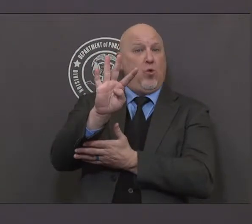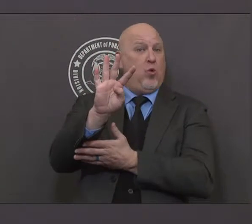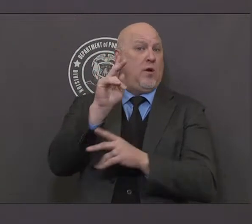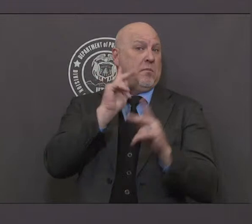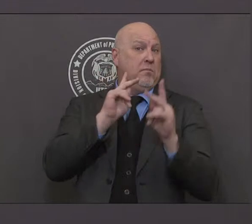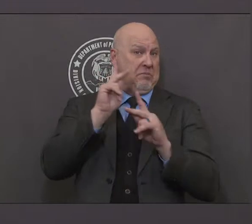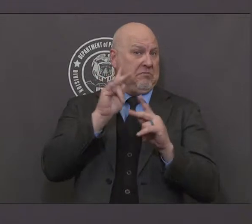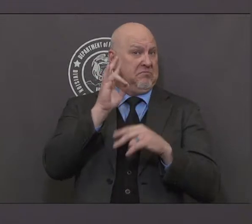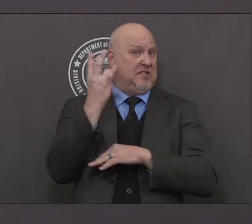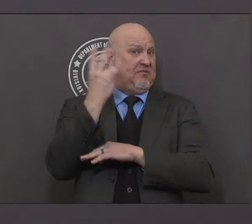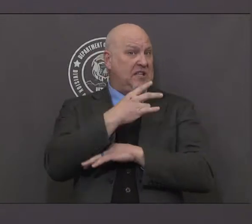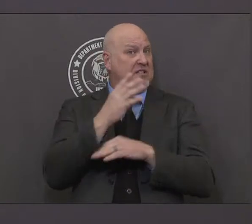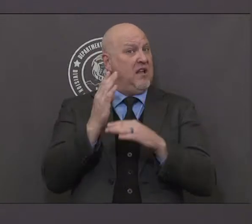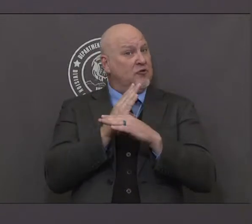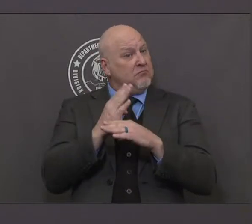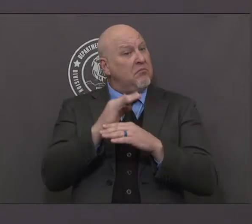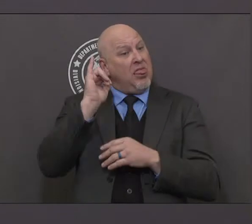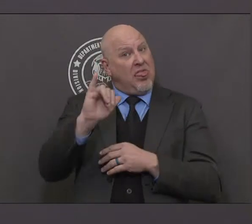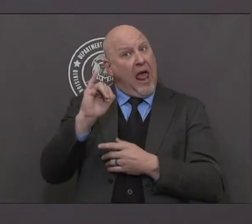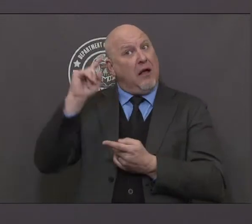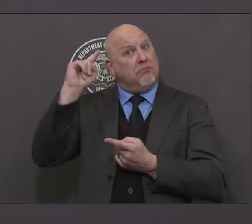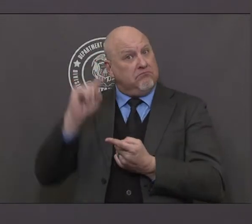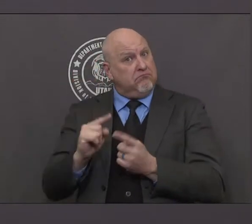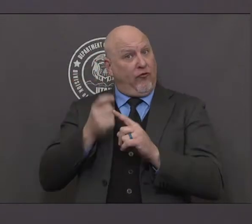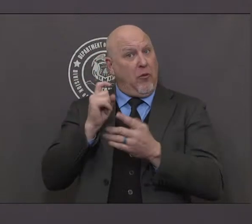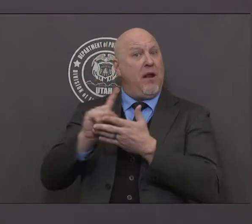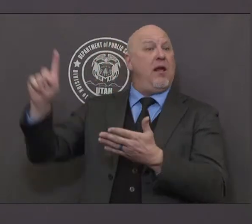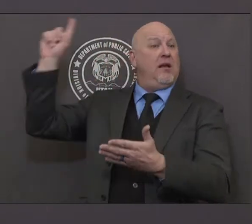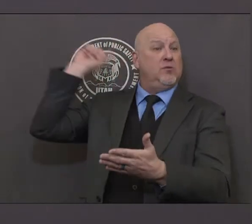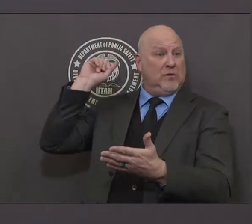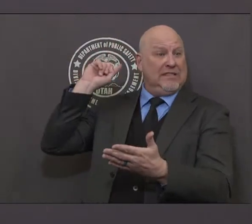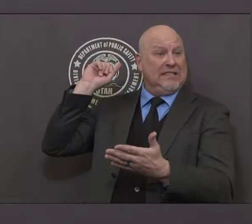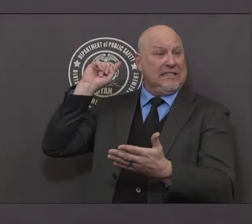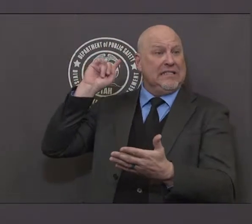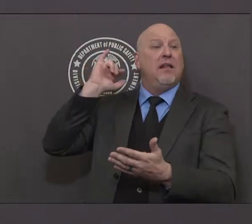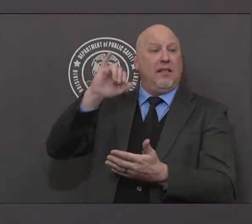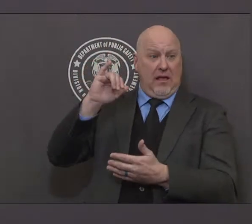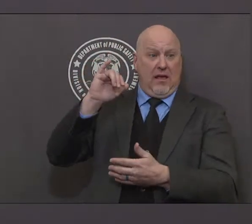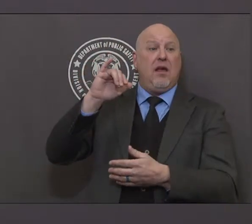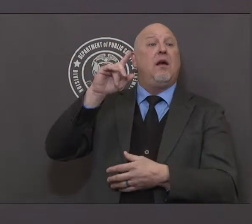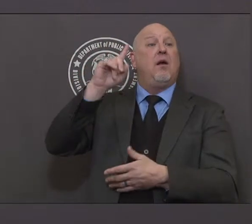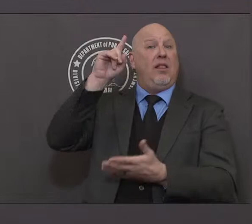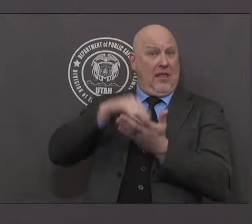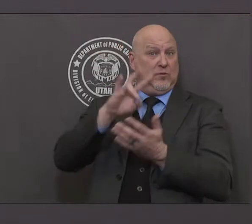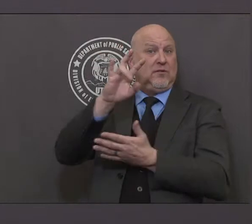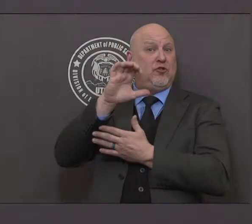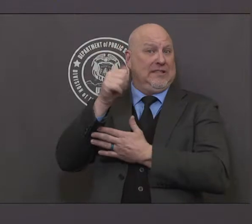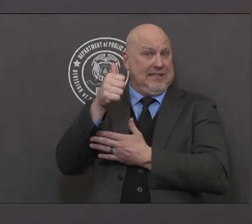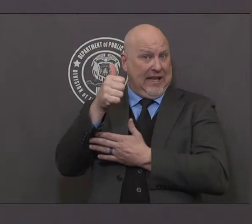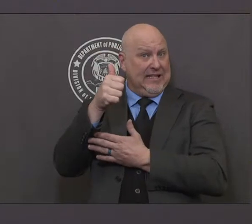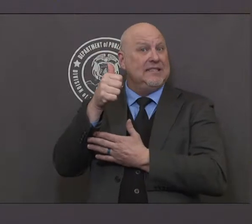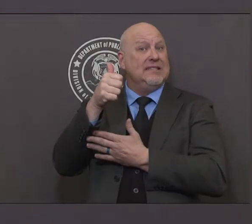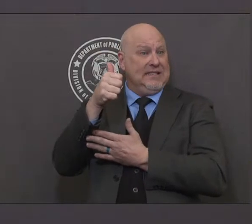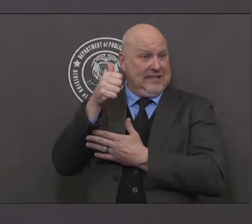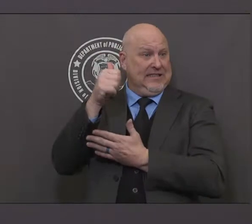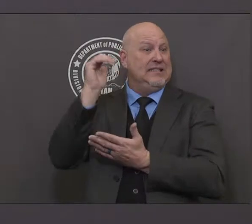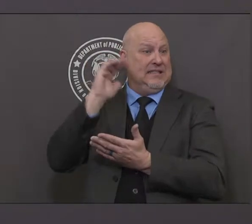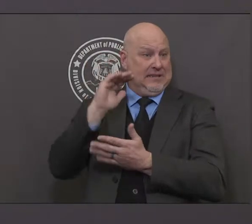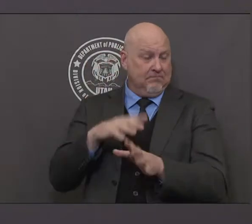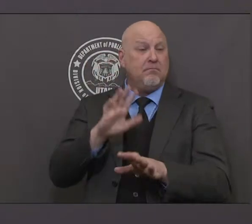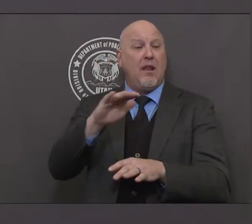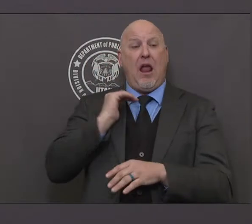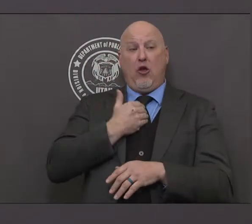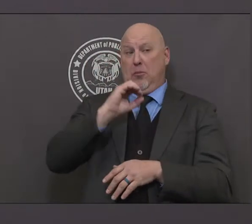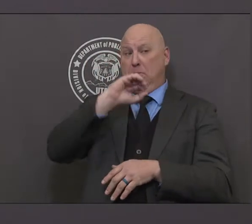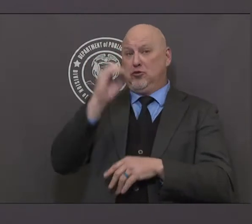is a decrease from last week when it was at 1,710, and our percent positivity continues to decrease as well. We are